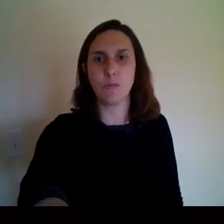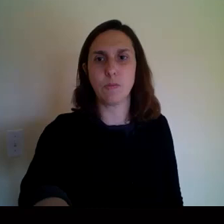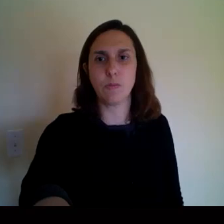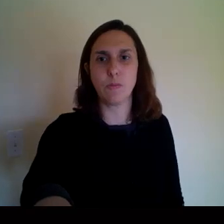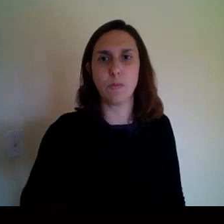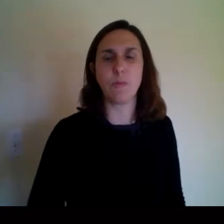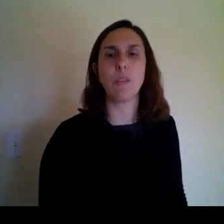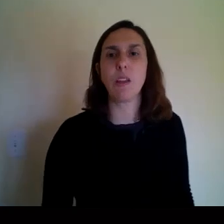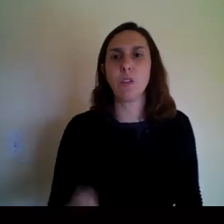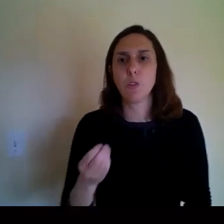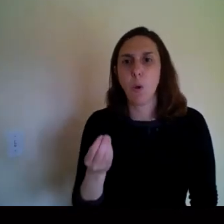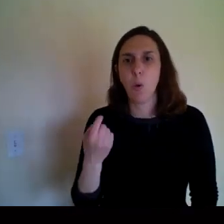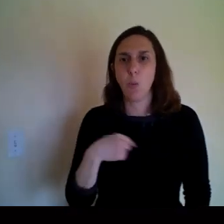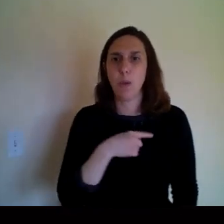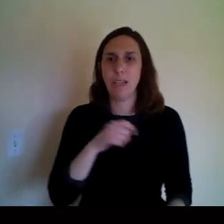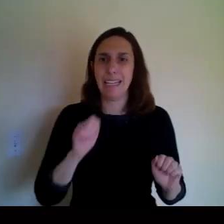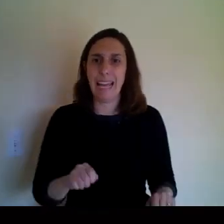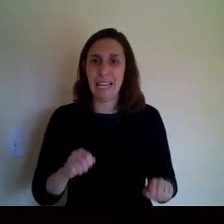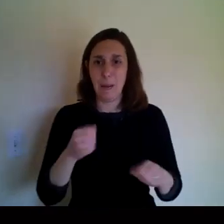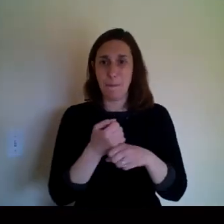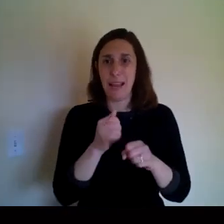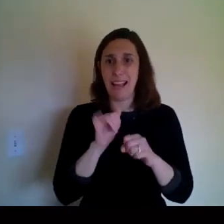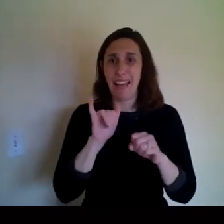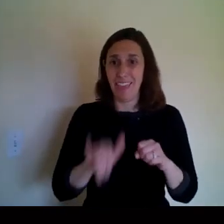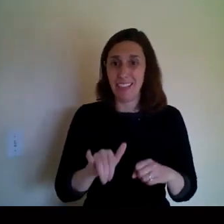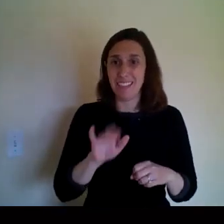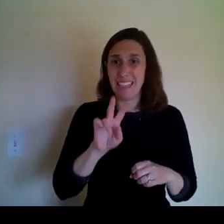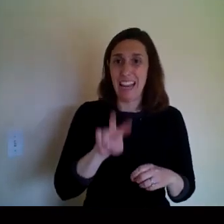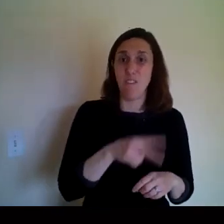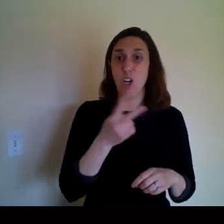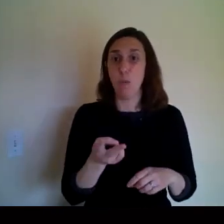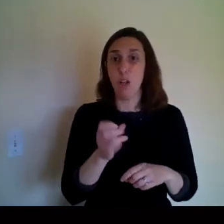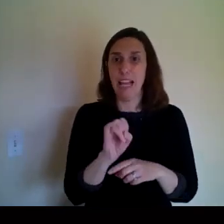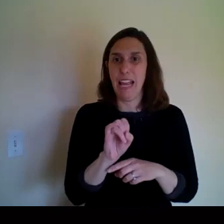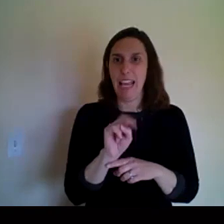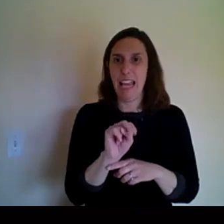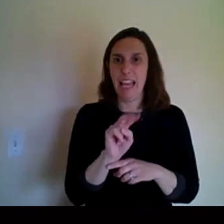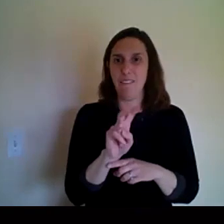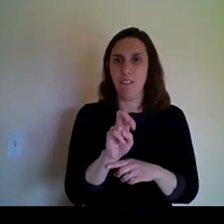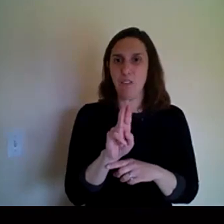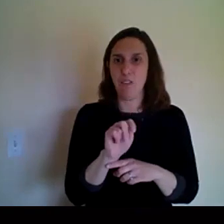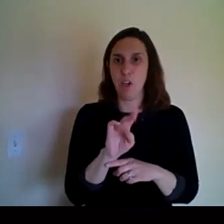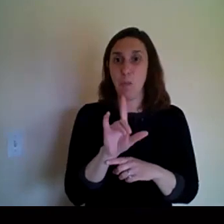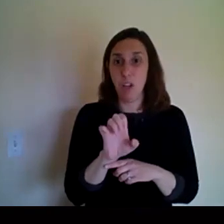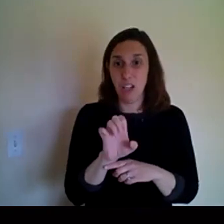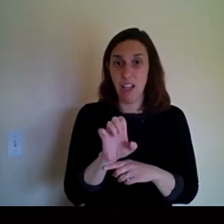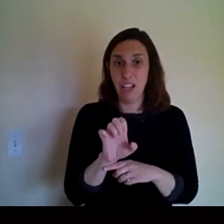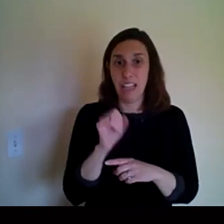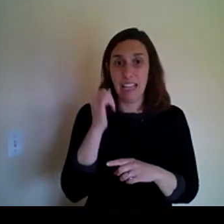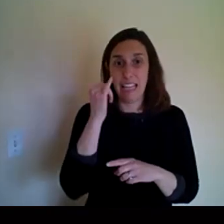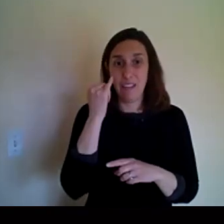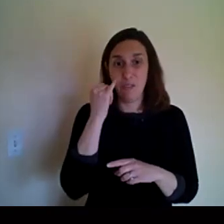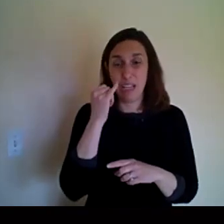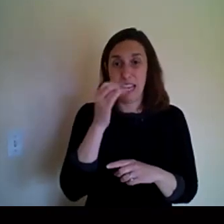And so we can make this invertible if we ignore either this side of it or this side of